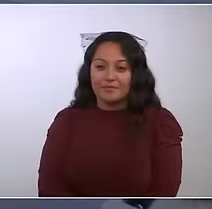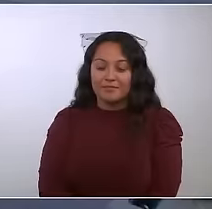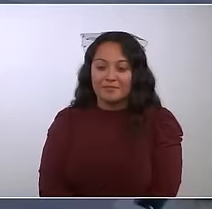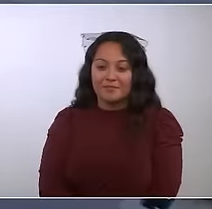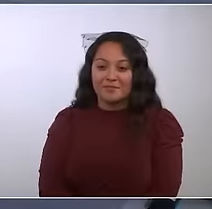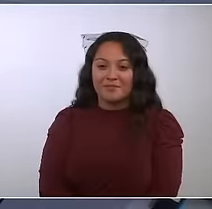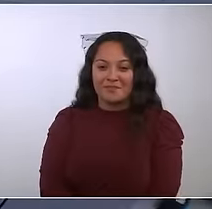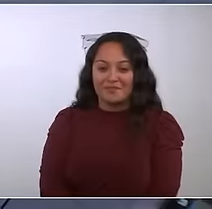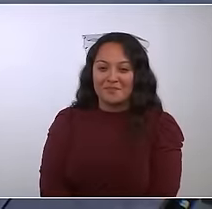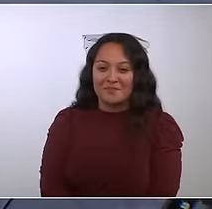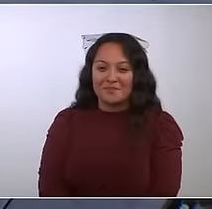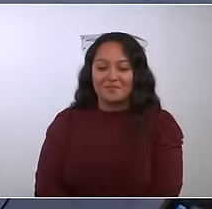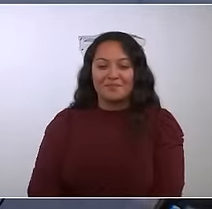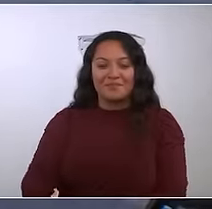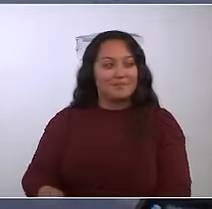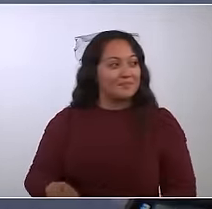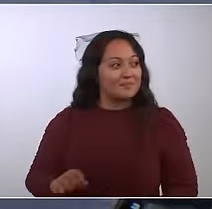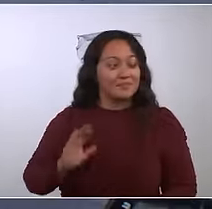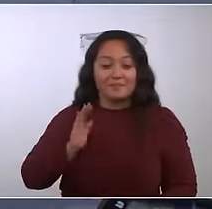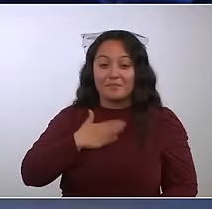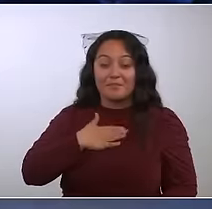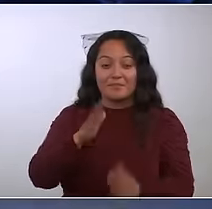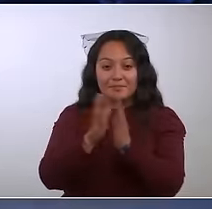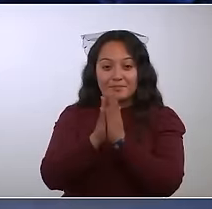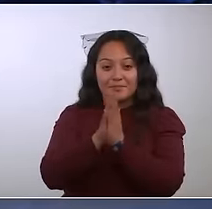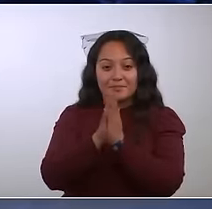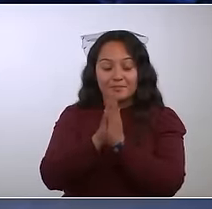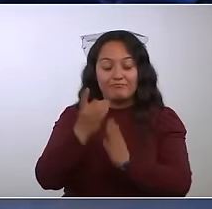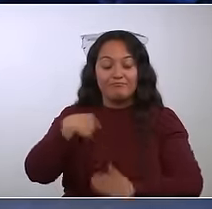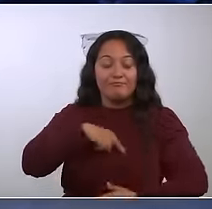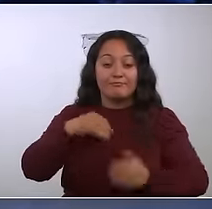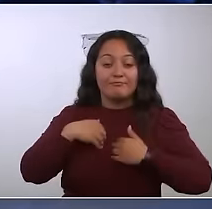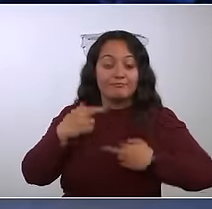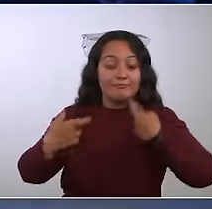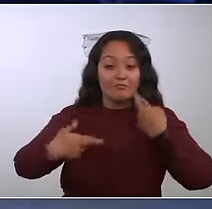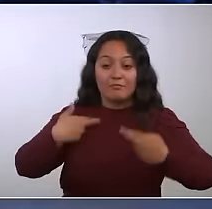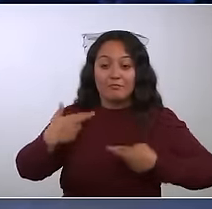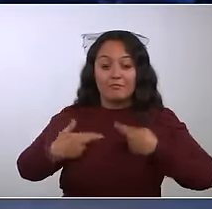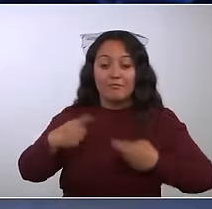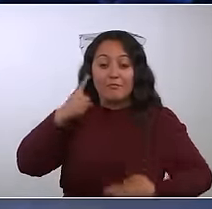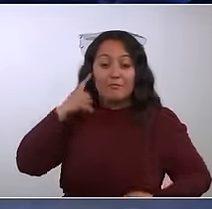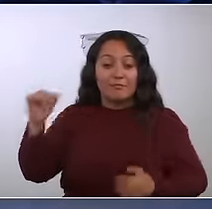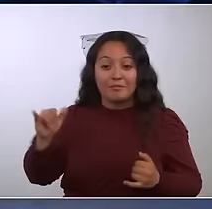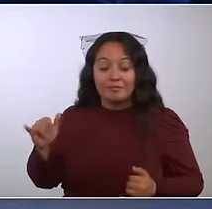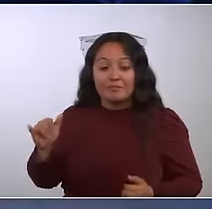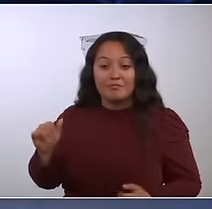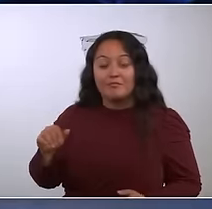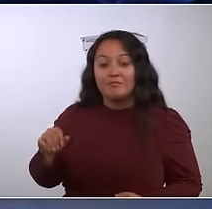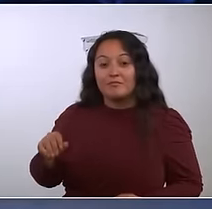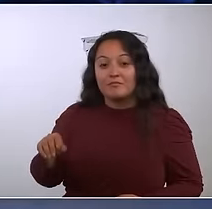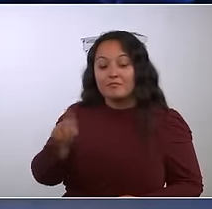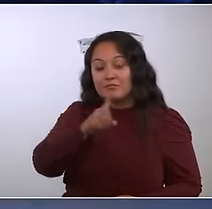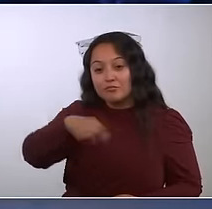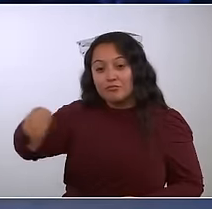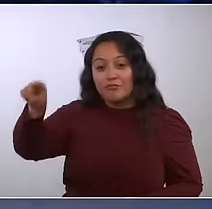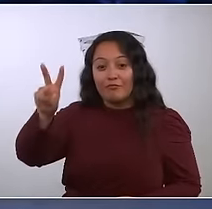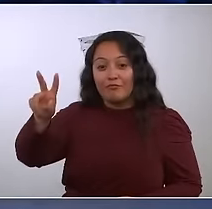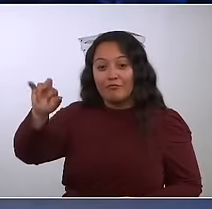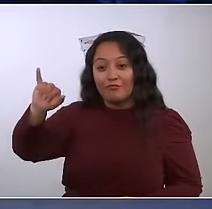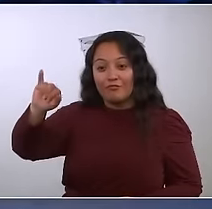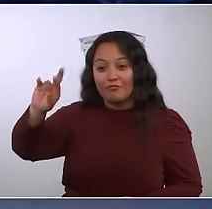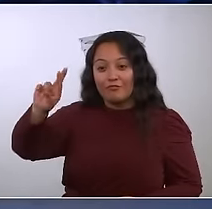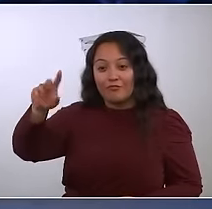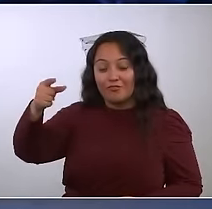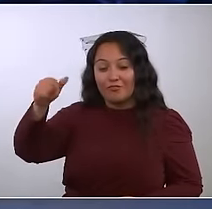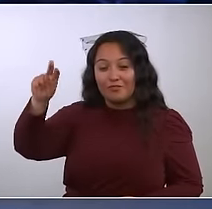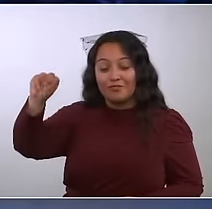Mi oración es que haga un avivamiento. My prayer be that there be a desde revival. California all hasta Virginia. From California to Virginia. Que haga un avivamiento.